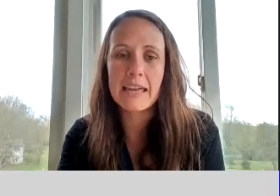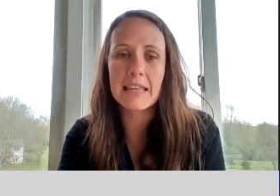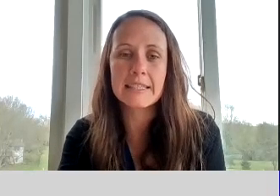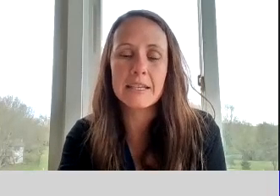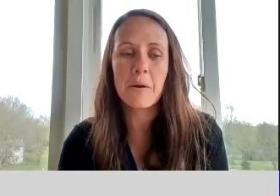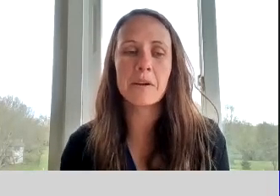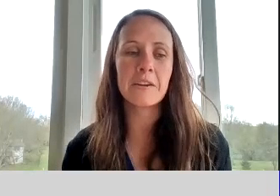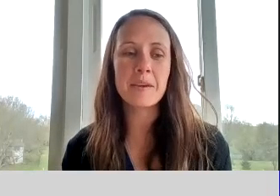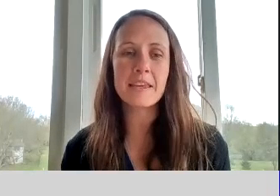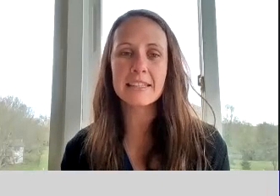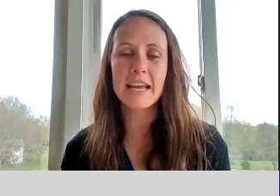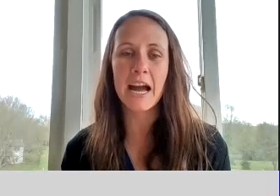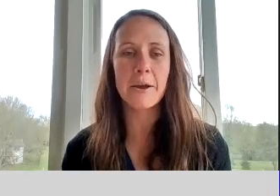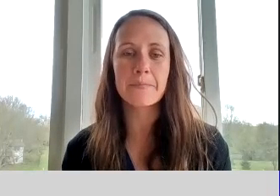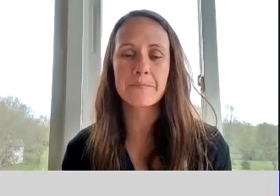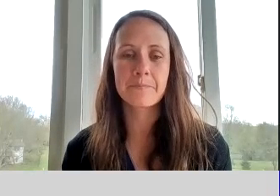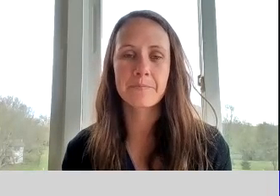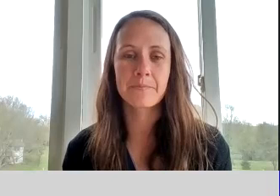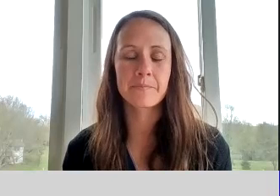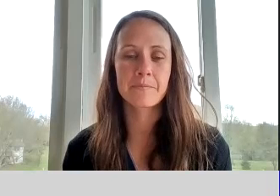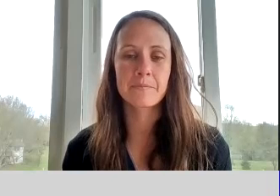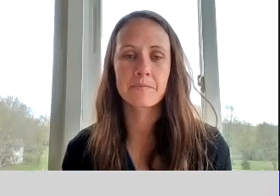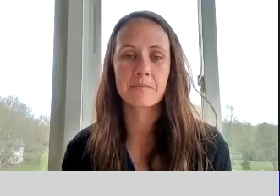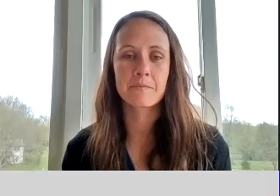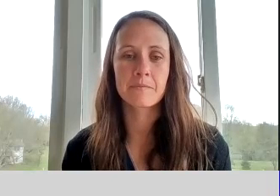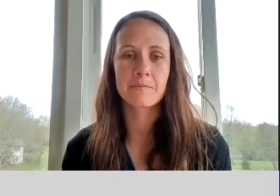All right, let's see what we're gonna be this time.